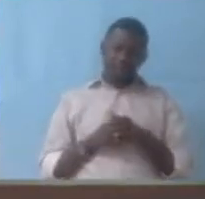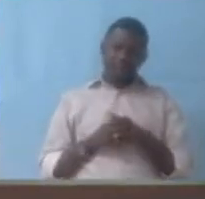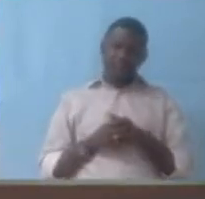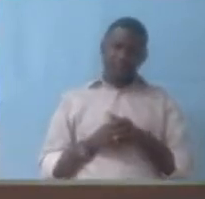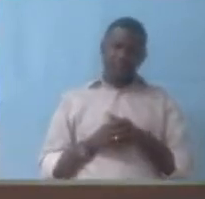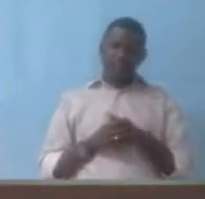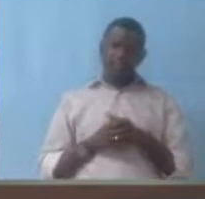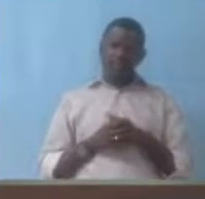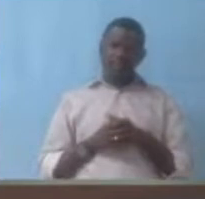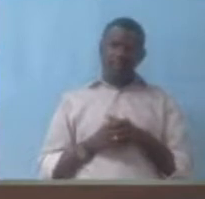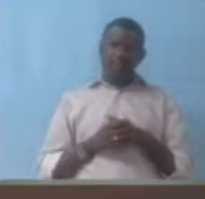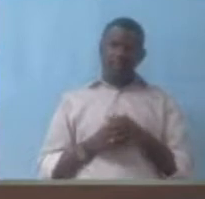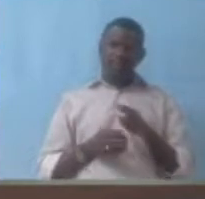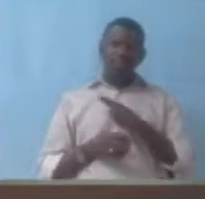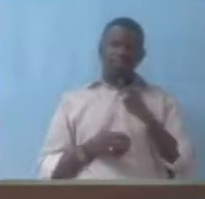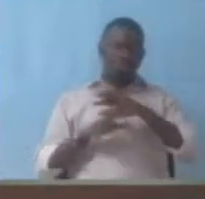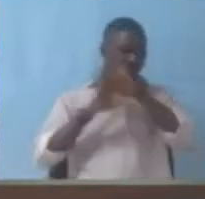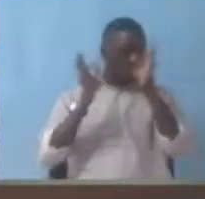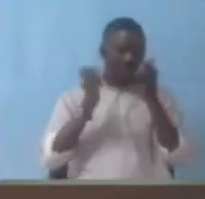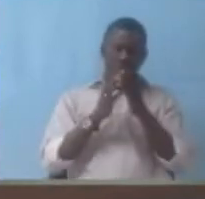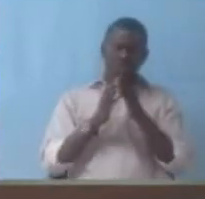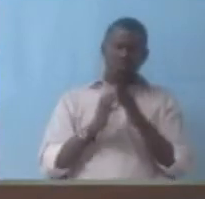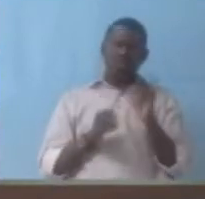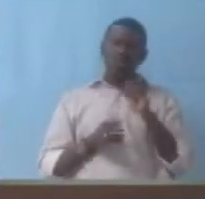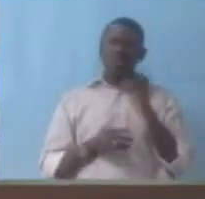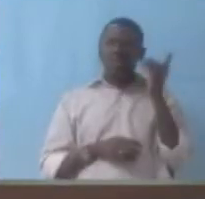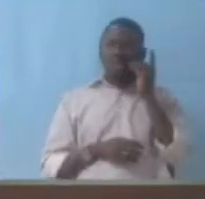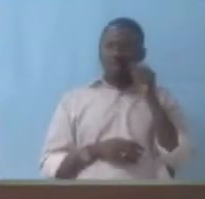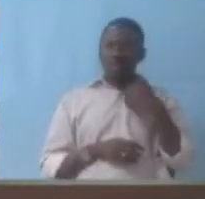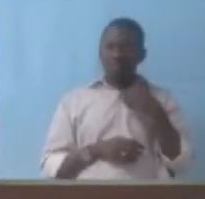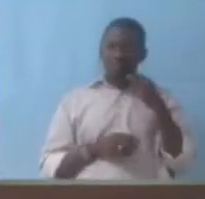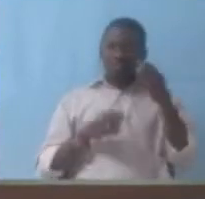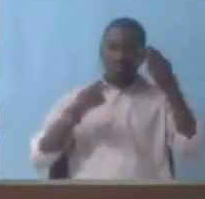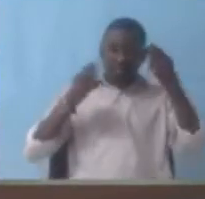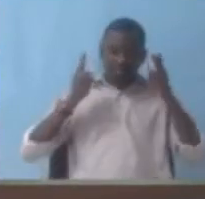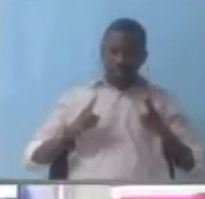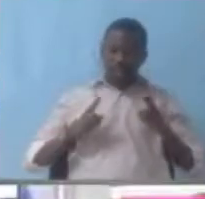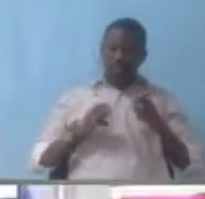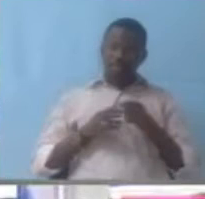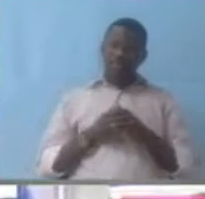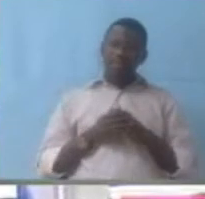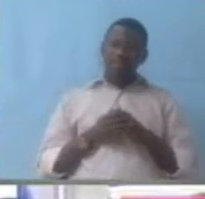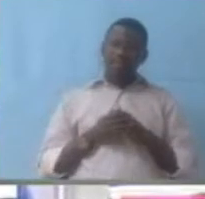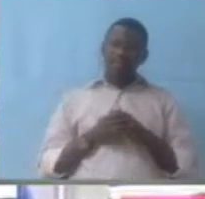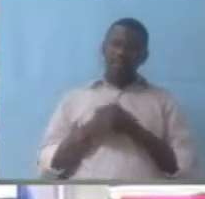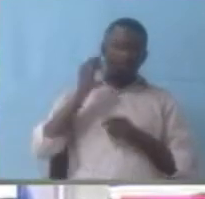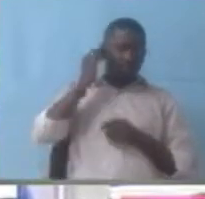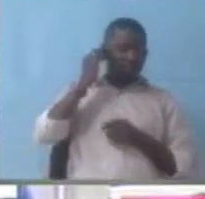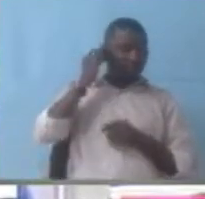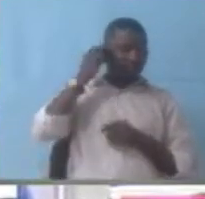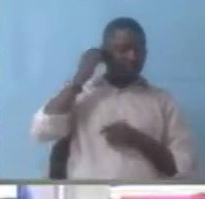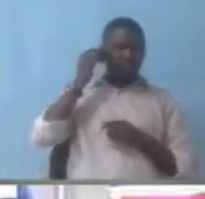Ma be mu. What is the date of the case? I do not have the date of the case, but this was sometime I believe in